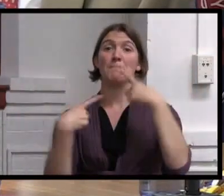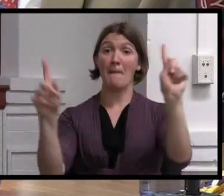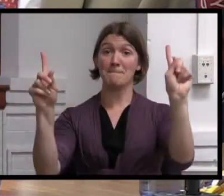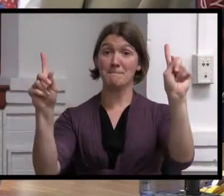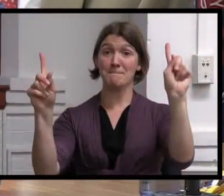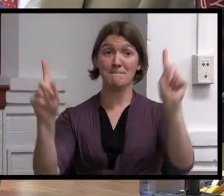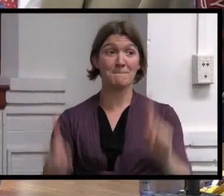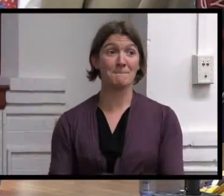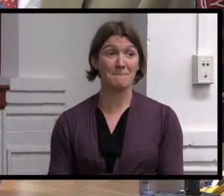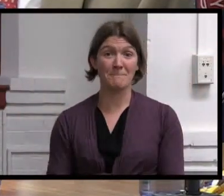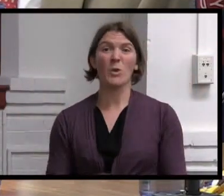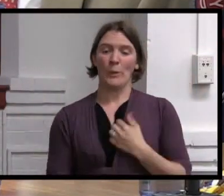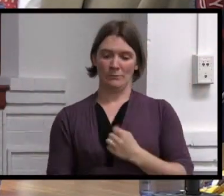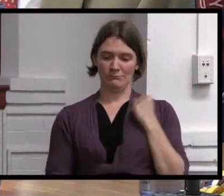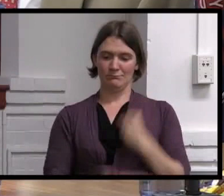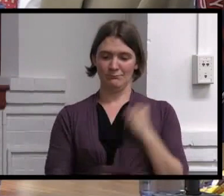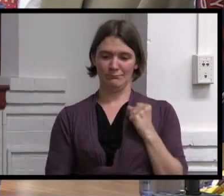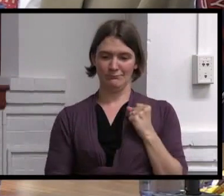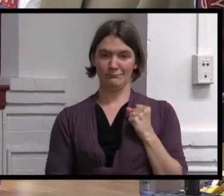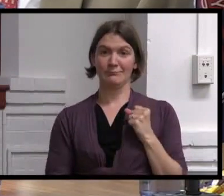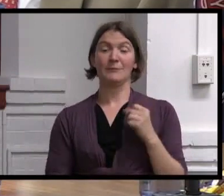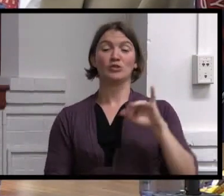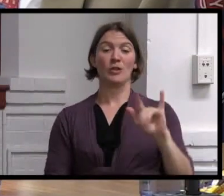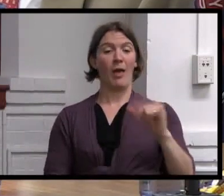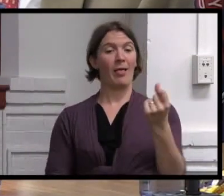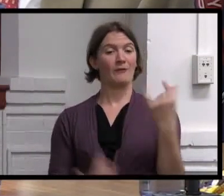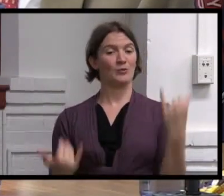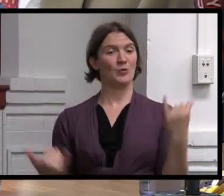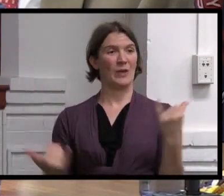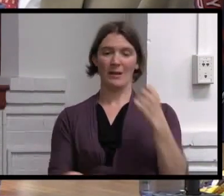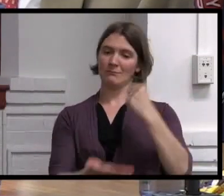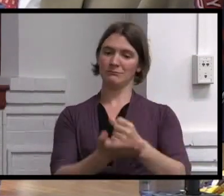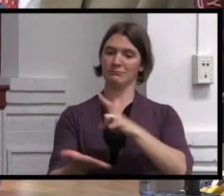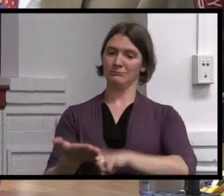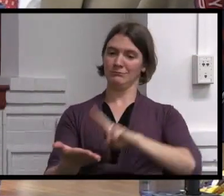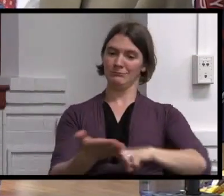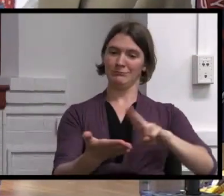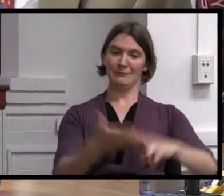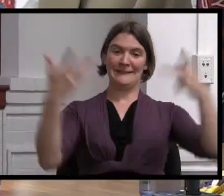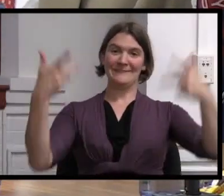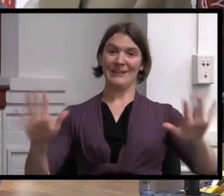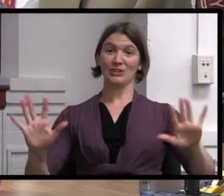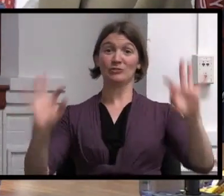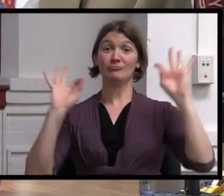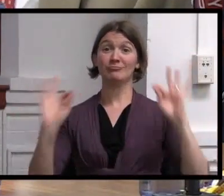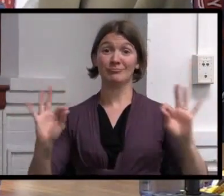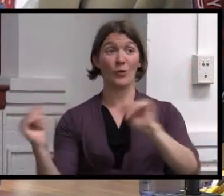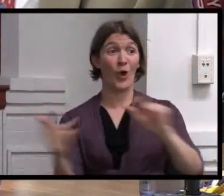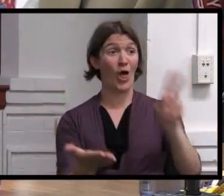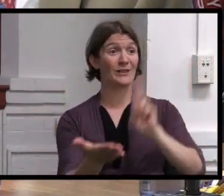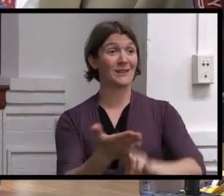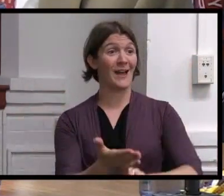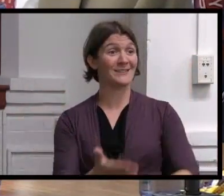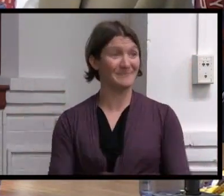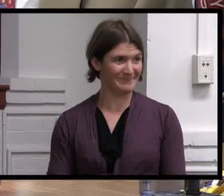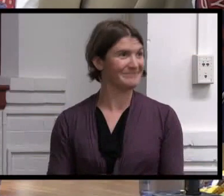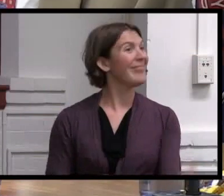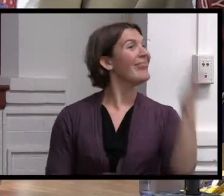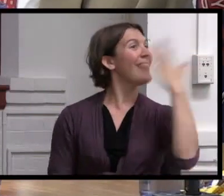Weekend. Dated Brattleboro, Vermont, this 11th day of July, 2017, and signed by the Brattleboro Select